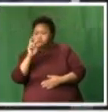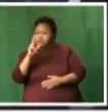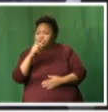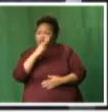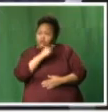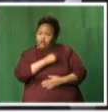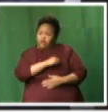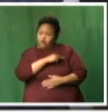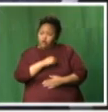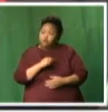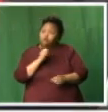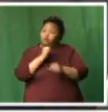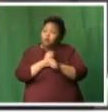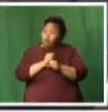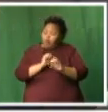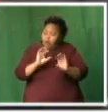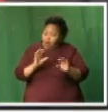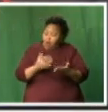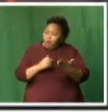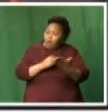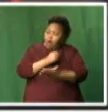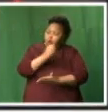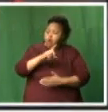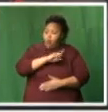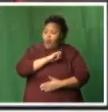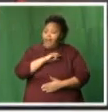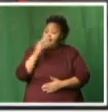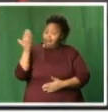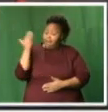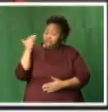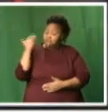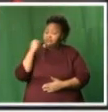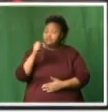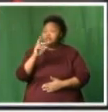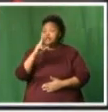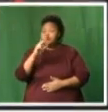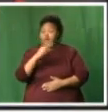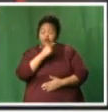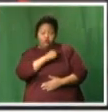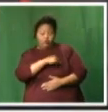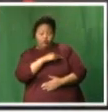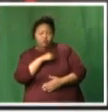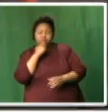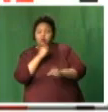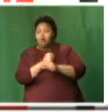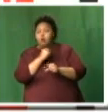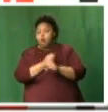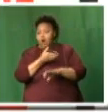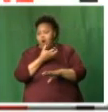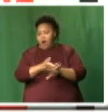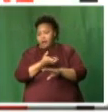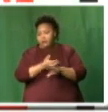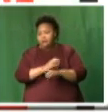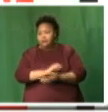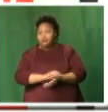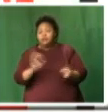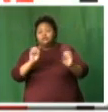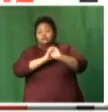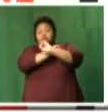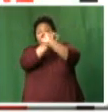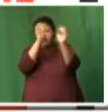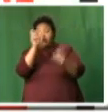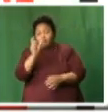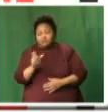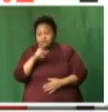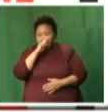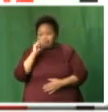ngalokufanele yinike emimangweni njengoba besateka ke itolo siphambano lesibovu lokukhulumela lenhlangano nentobeko Mbuyane uyachaza ukuthi